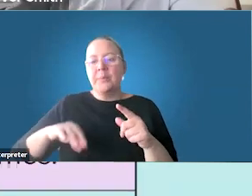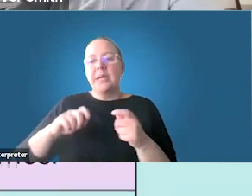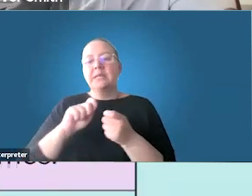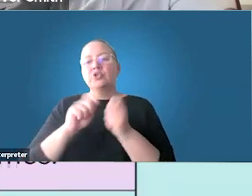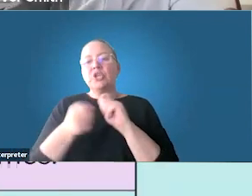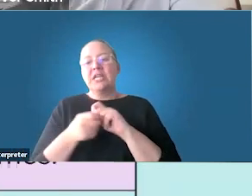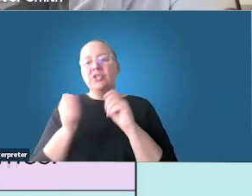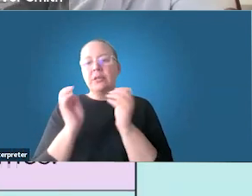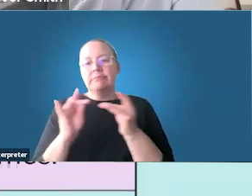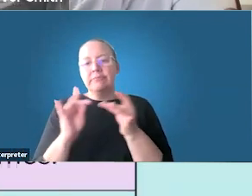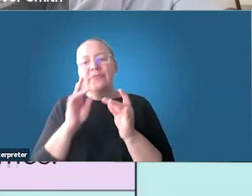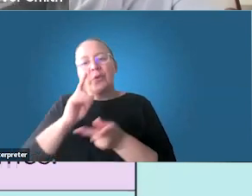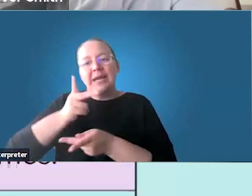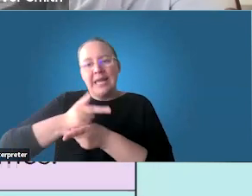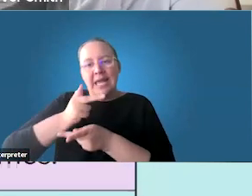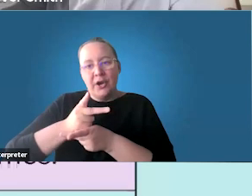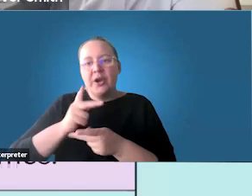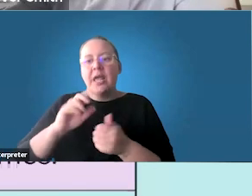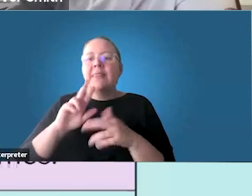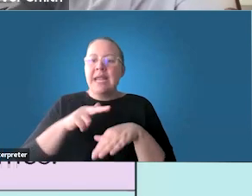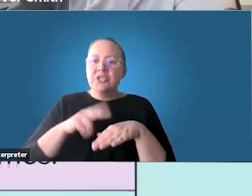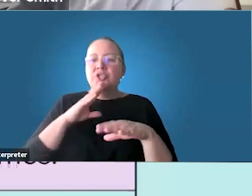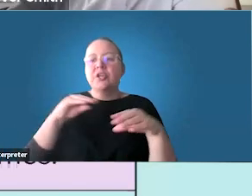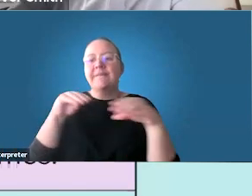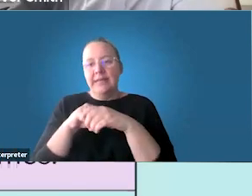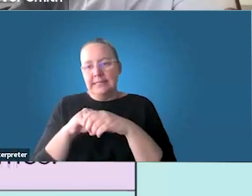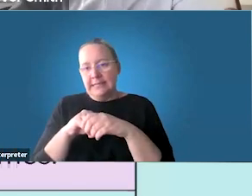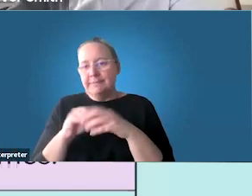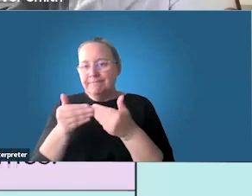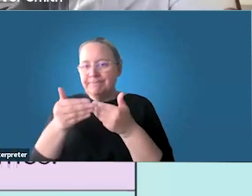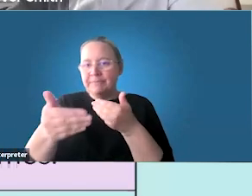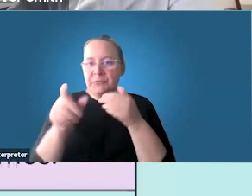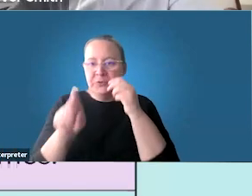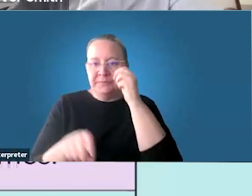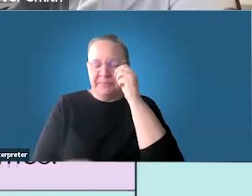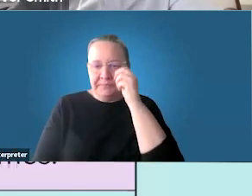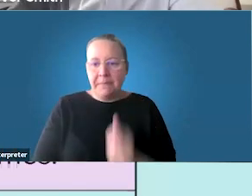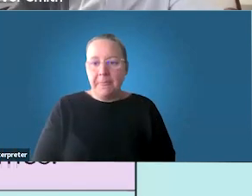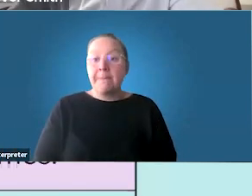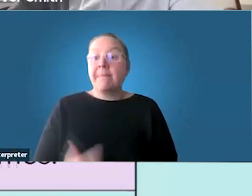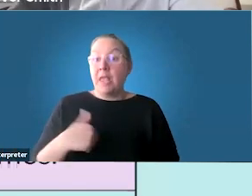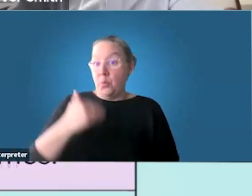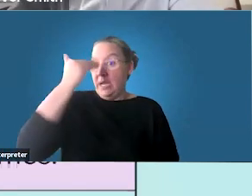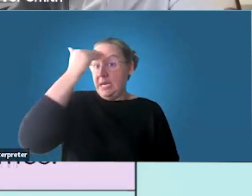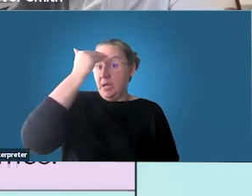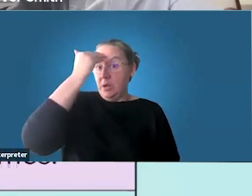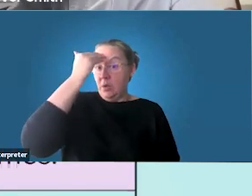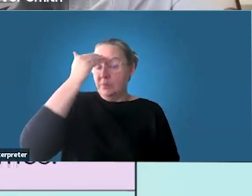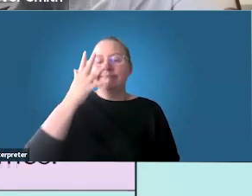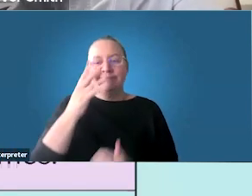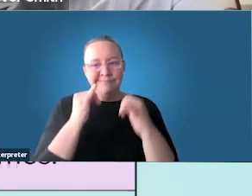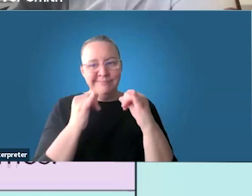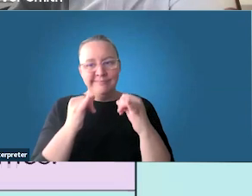care as something that the nation should invest in and not a private luxury. And so we know, as I'm sure you all do,